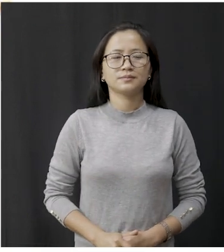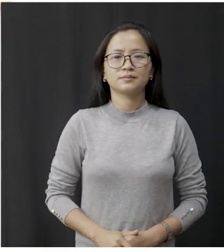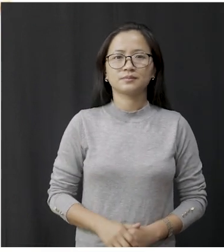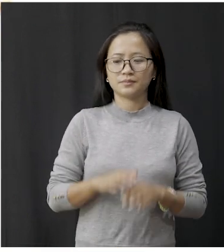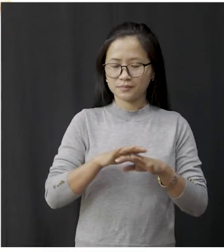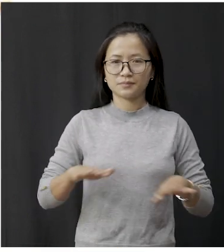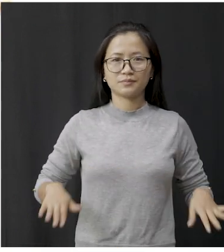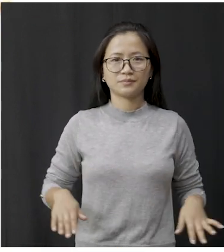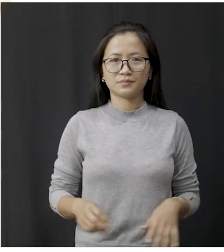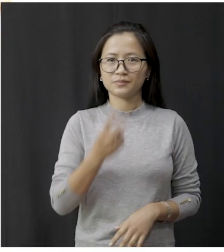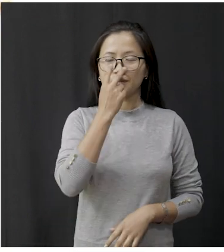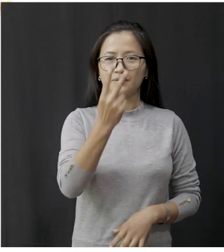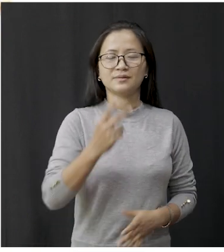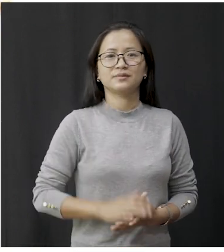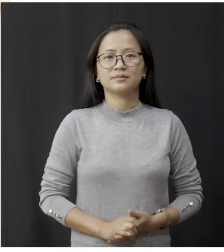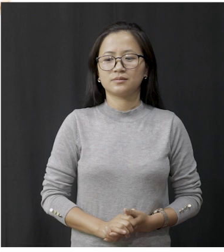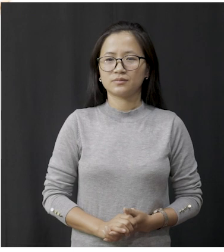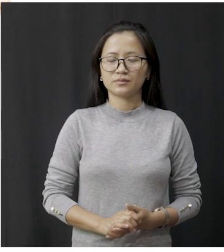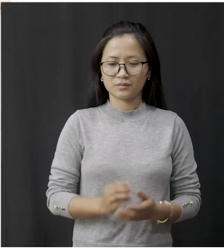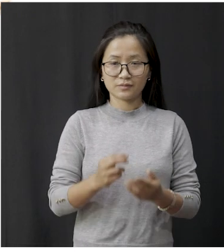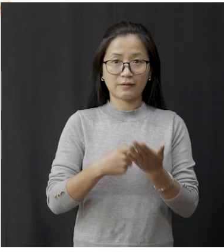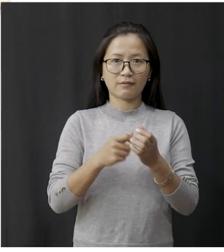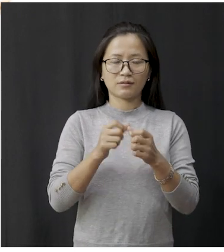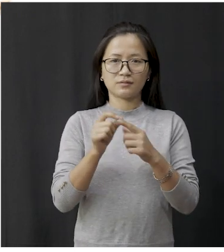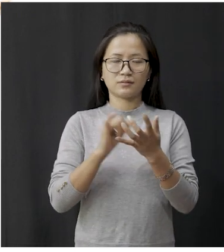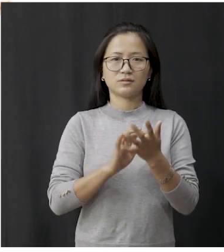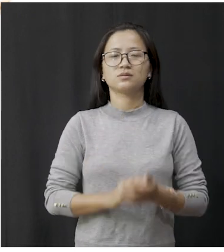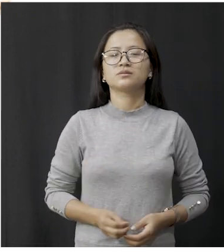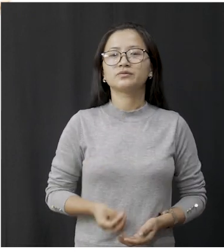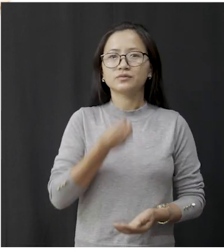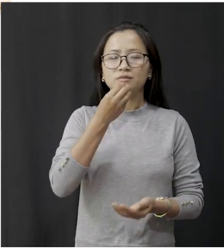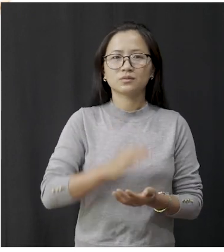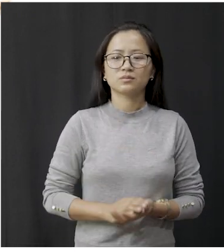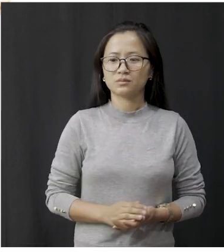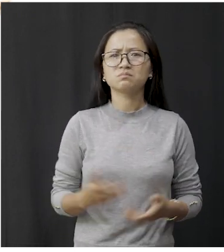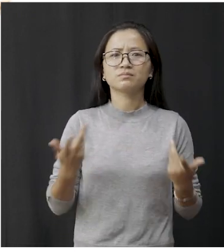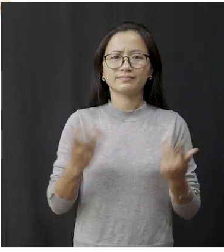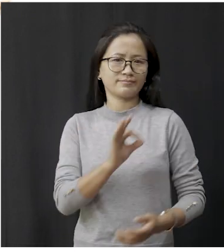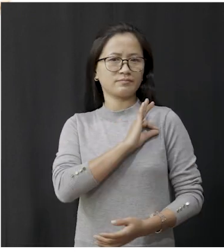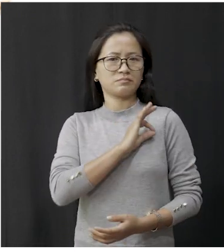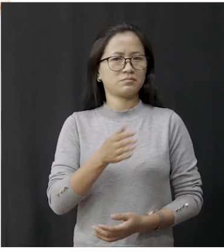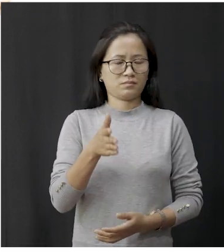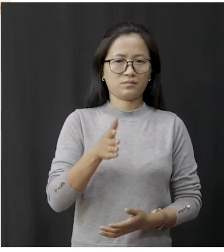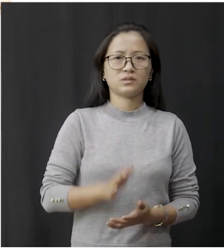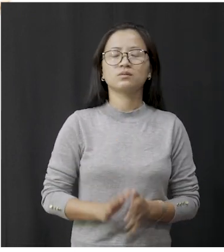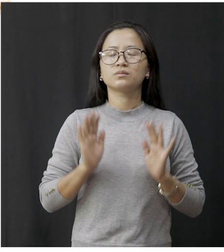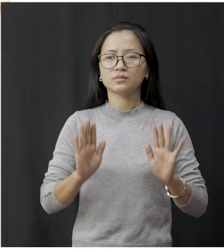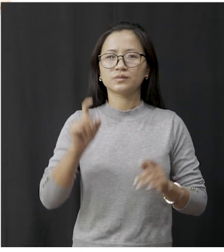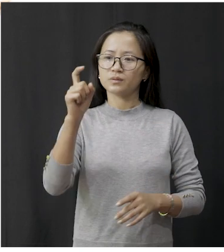So students, here we see variety of foods. And who don't like food? We all need food for survival,